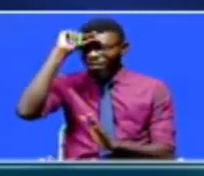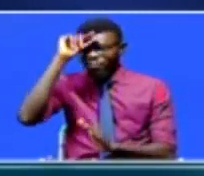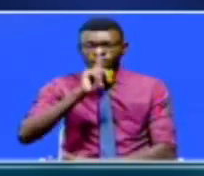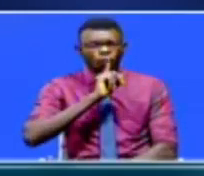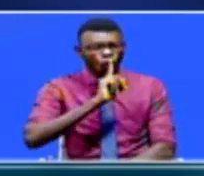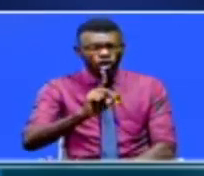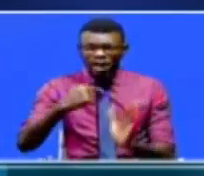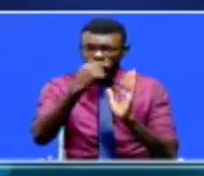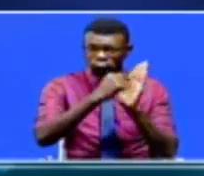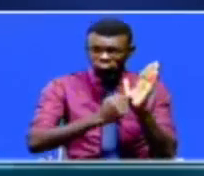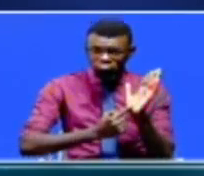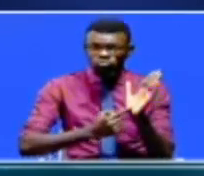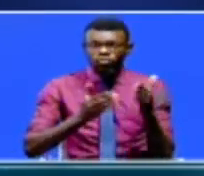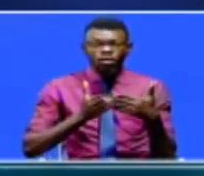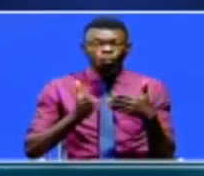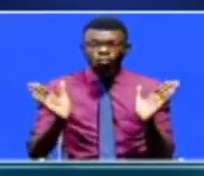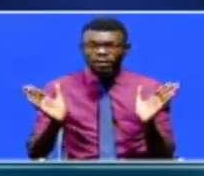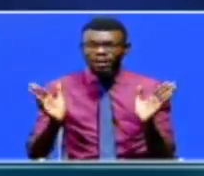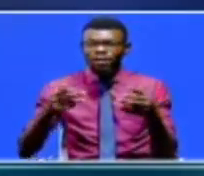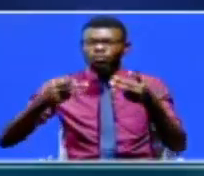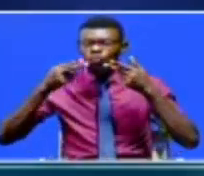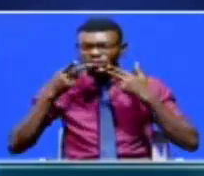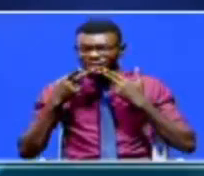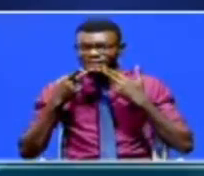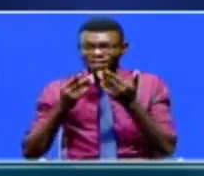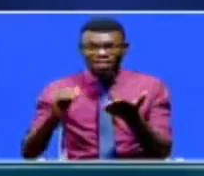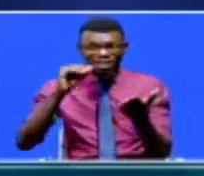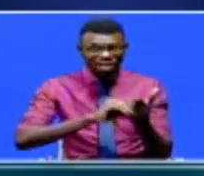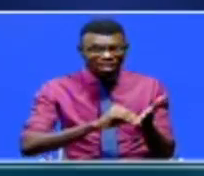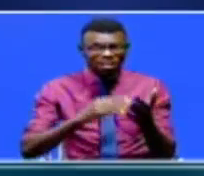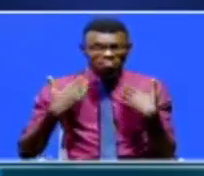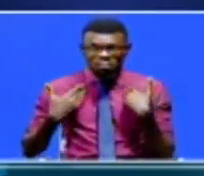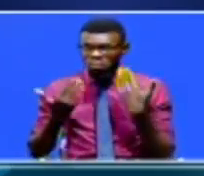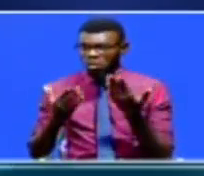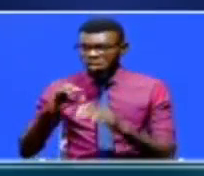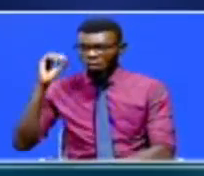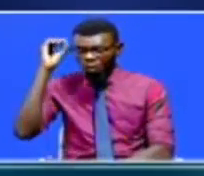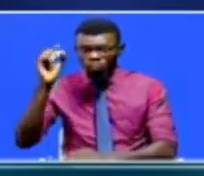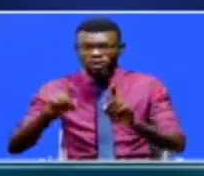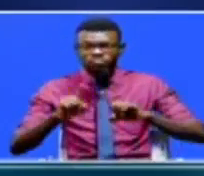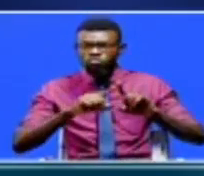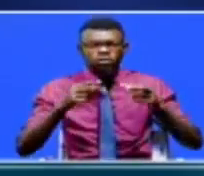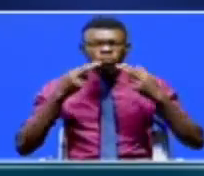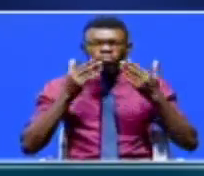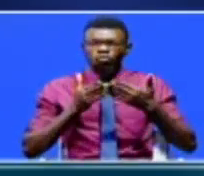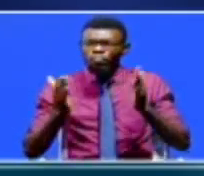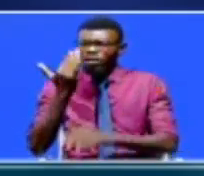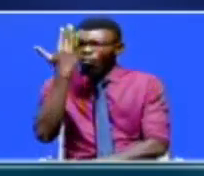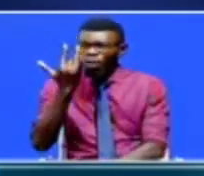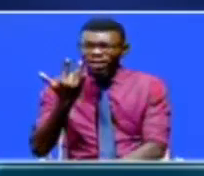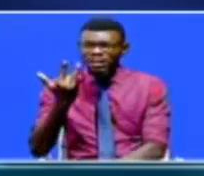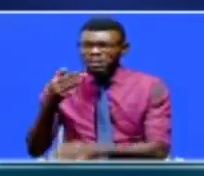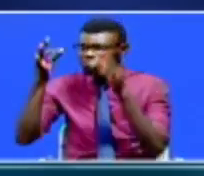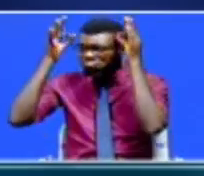or measures by the government, reopening of restaurants. It has elicited a lot of reaction. Why restaurants? What influenced this particular